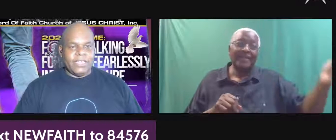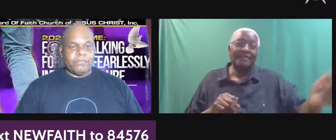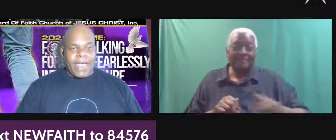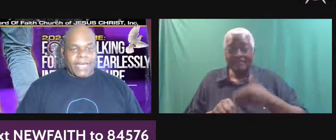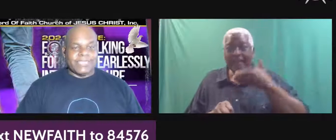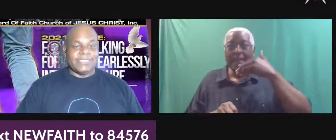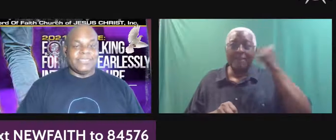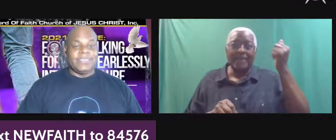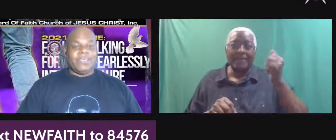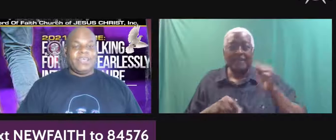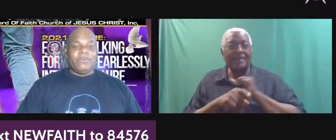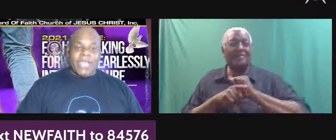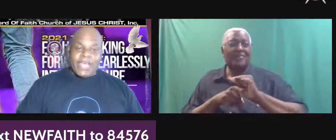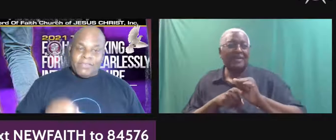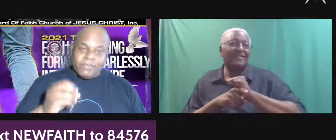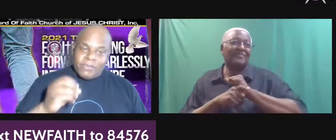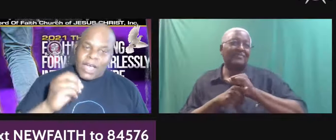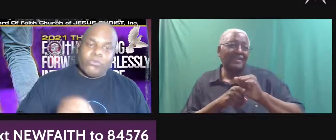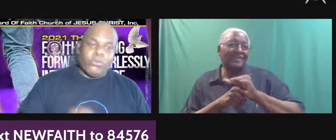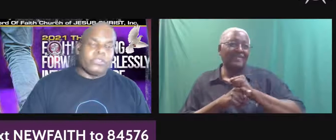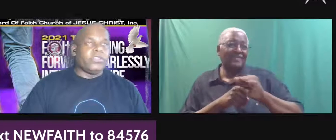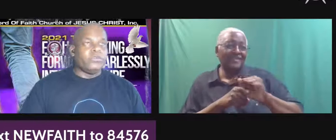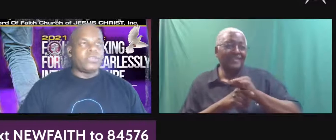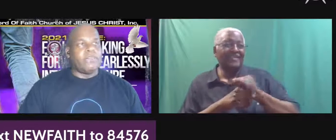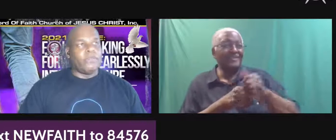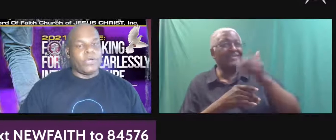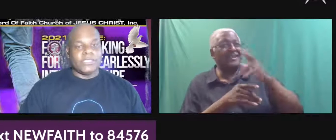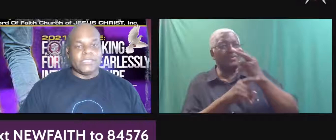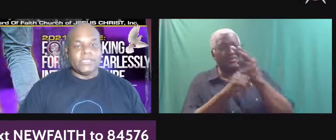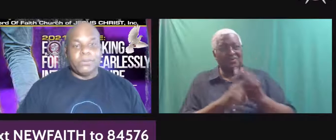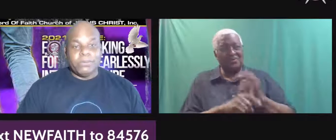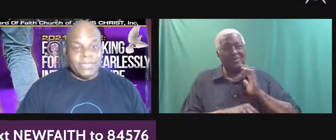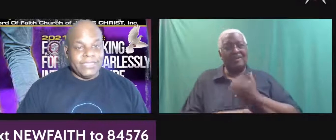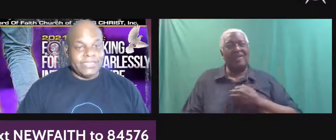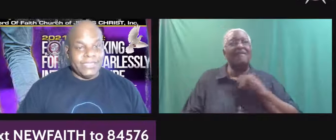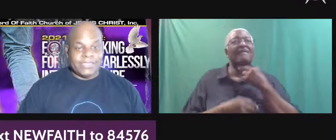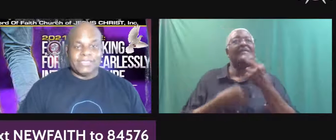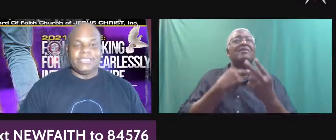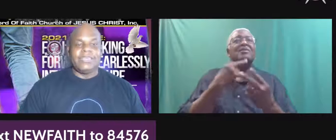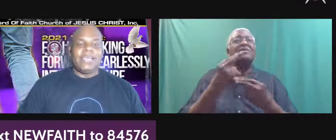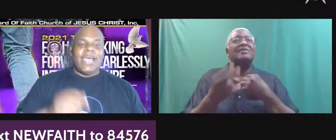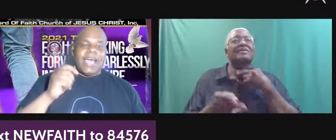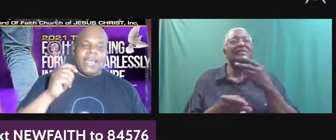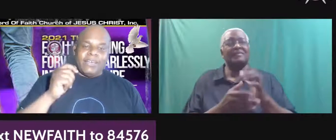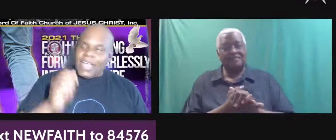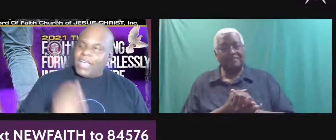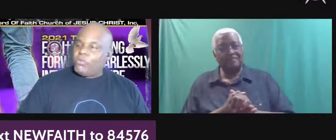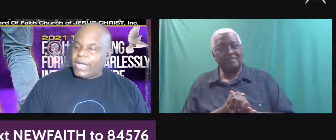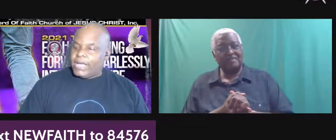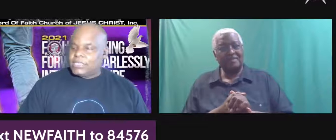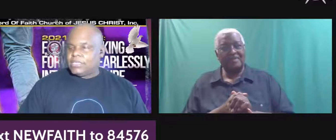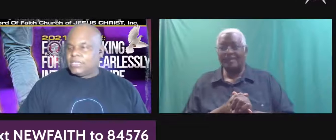get better, get practicing. God wants to use our voices, so please listen.